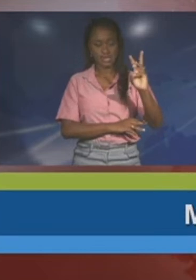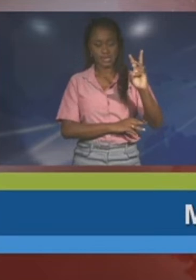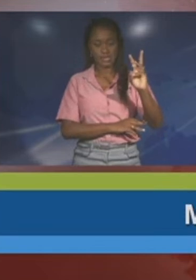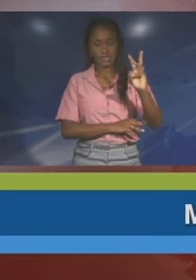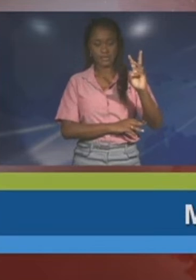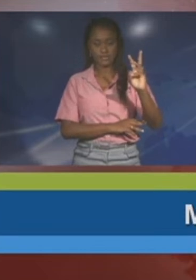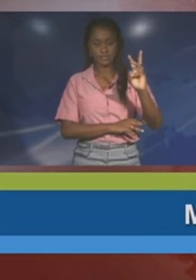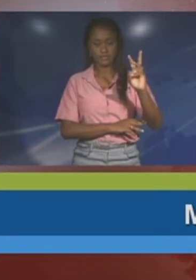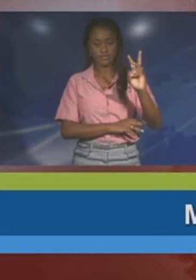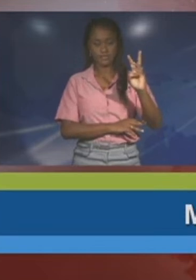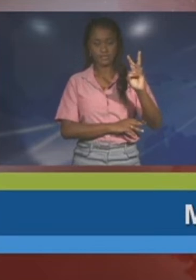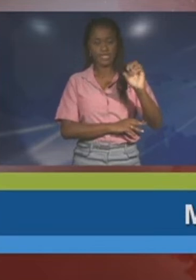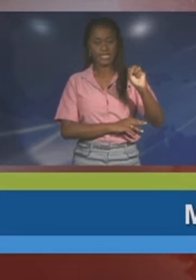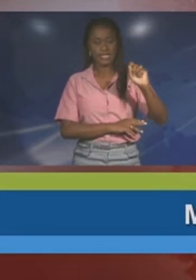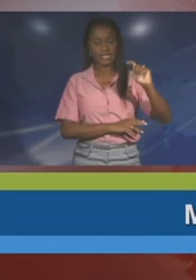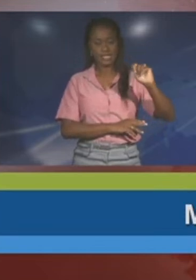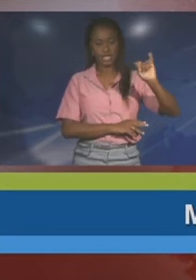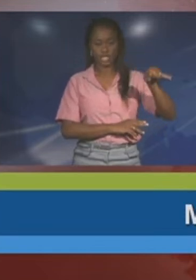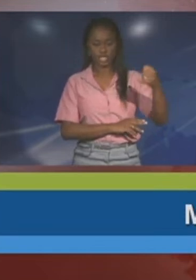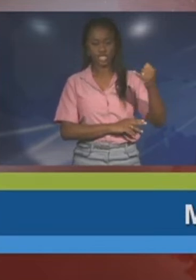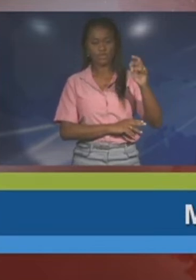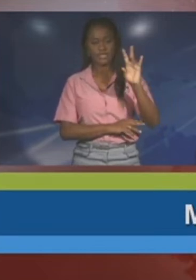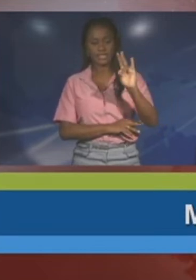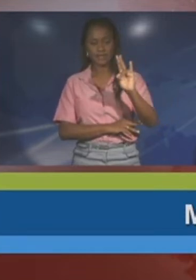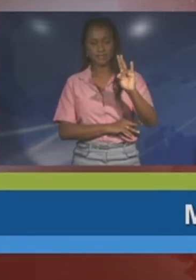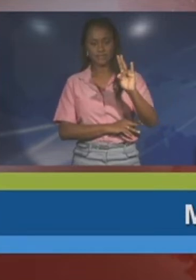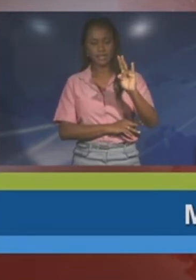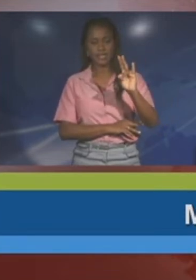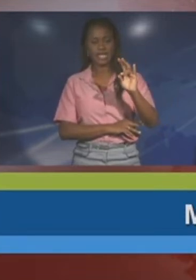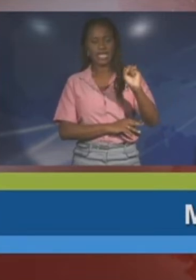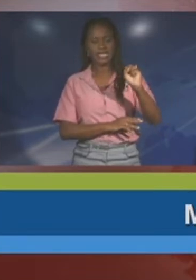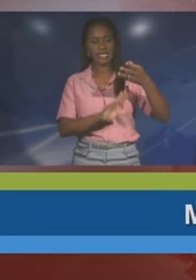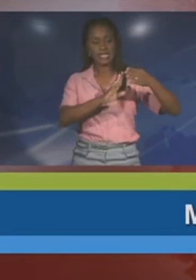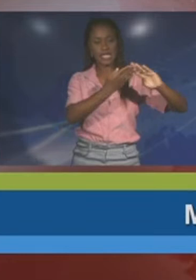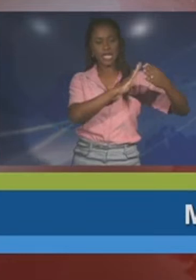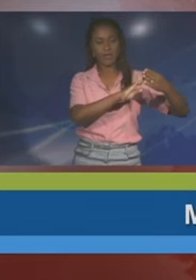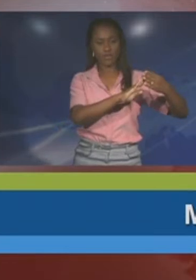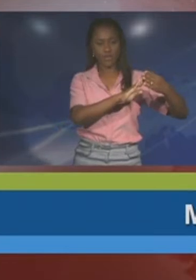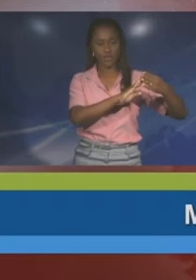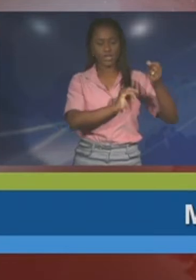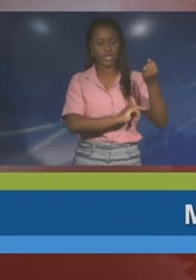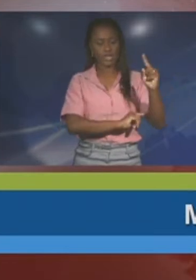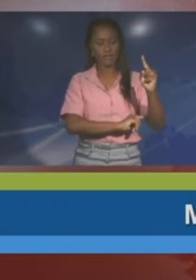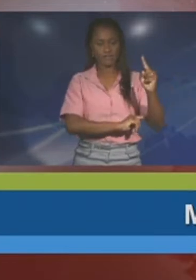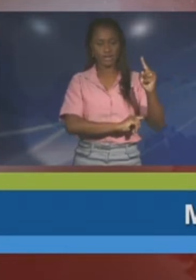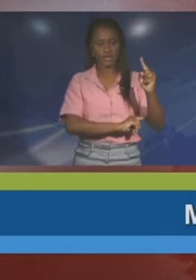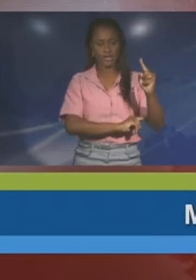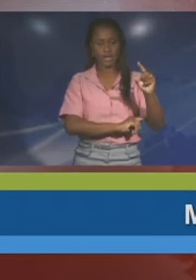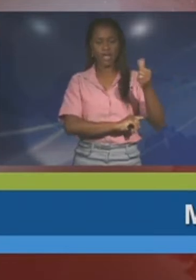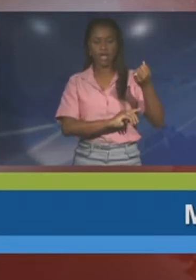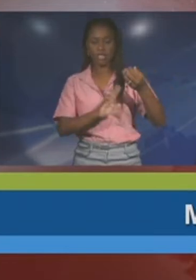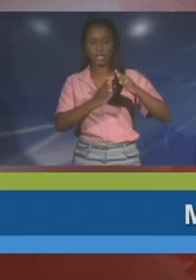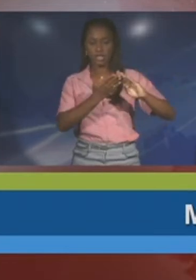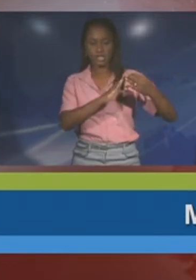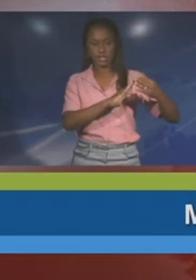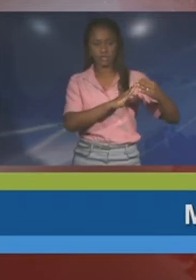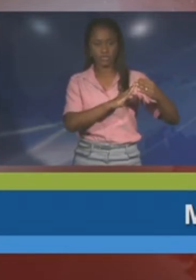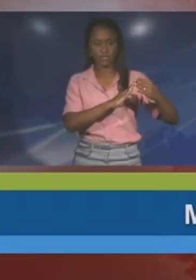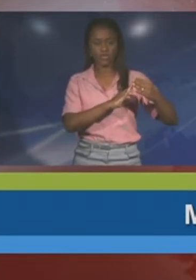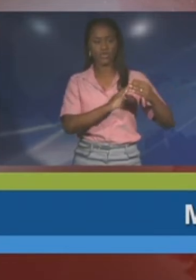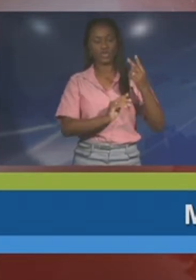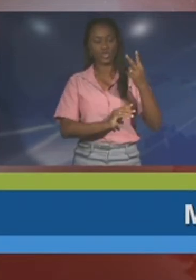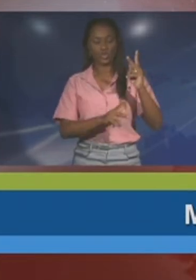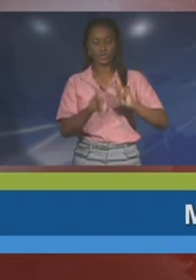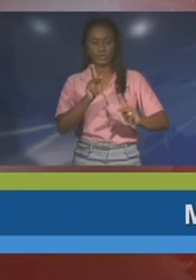persons, St. James Medical Complex 7, Scarborough Regional Hospital Fort King George 11, and Scarborough General Hospital we have